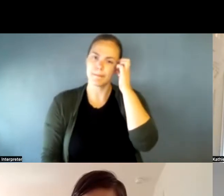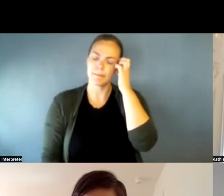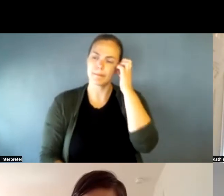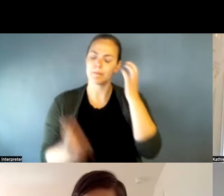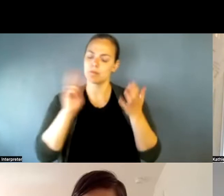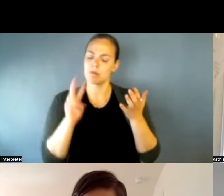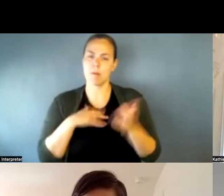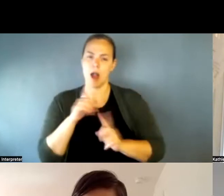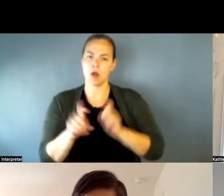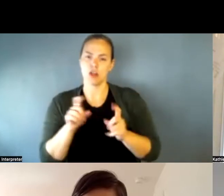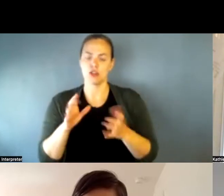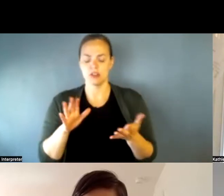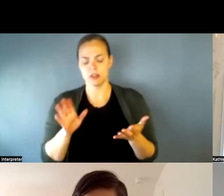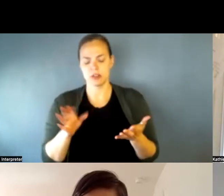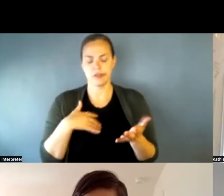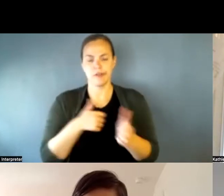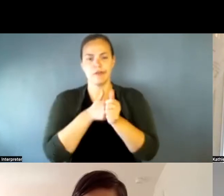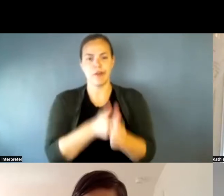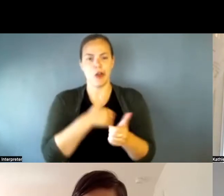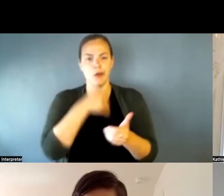here, get off my script.